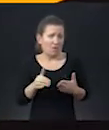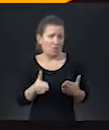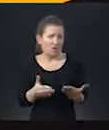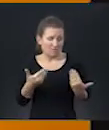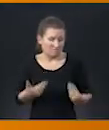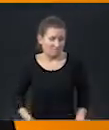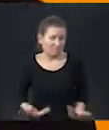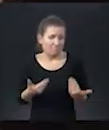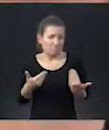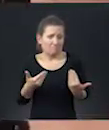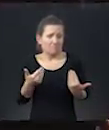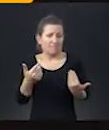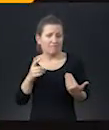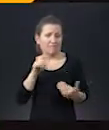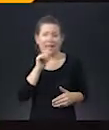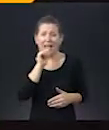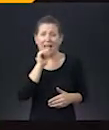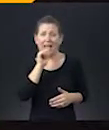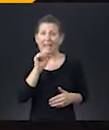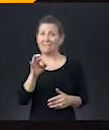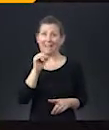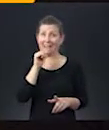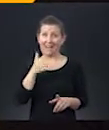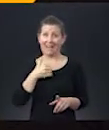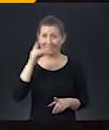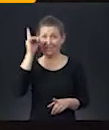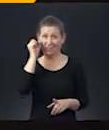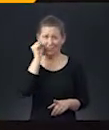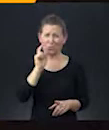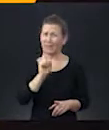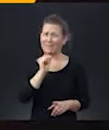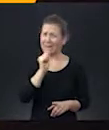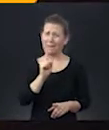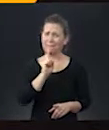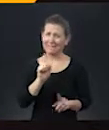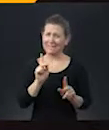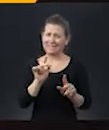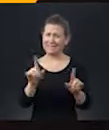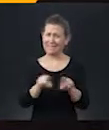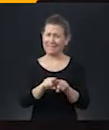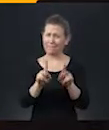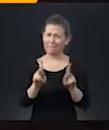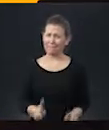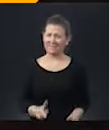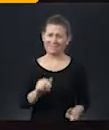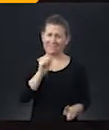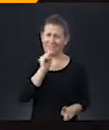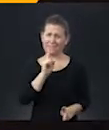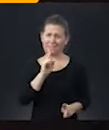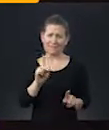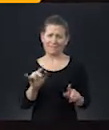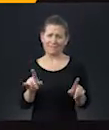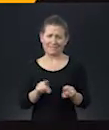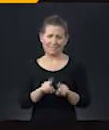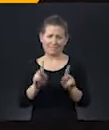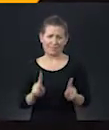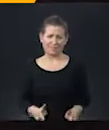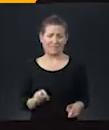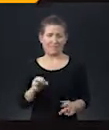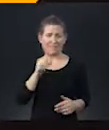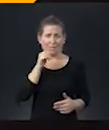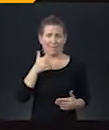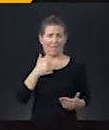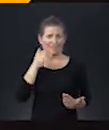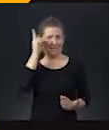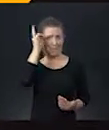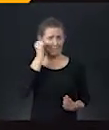way. I will not be the same person at all. No, I won't be the same person. No one trusts me like that.